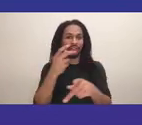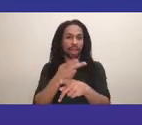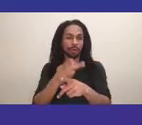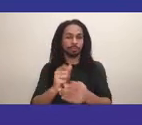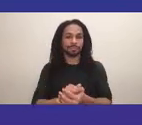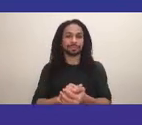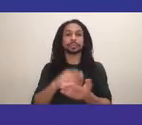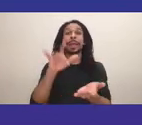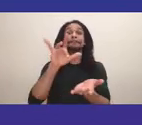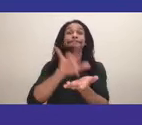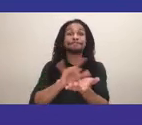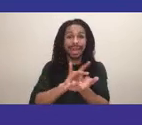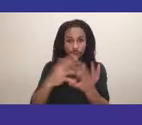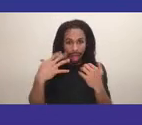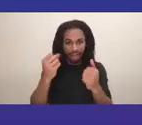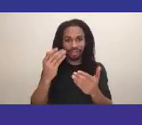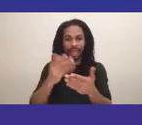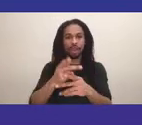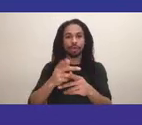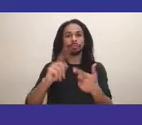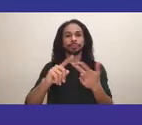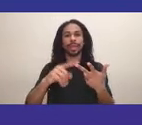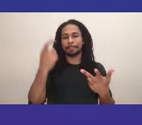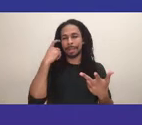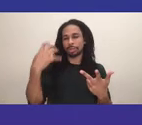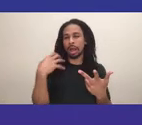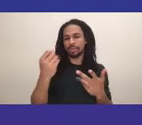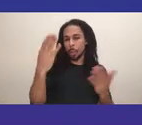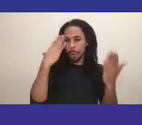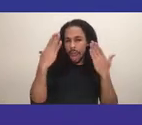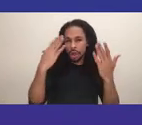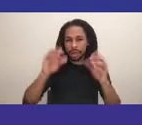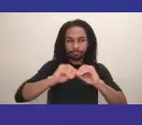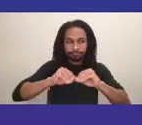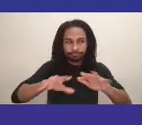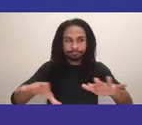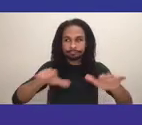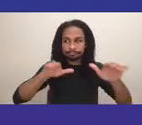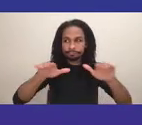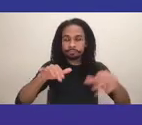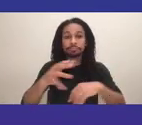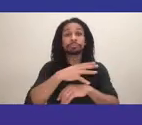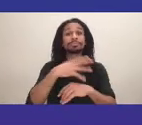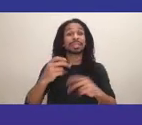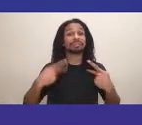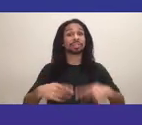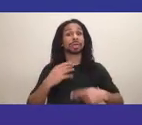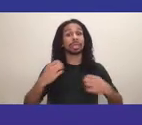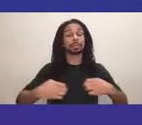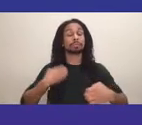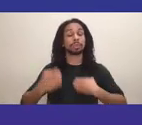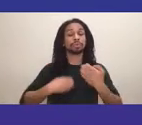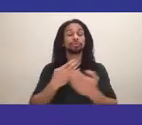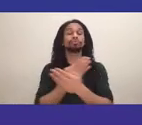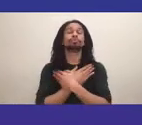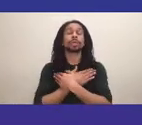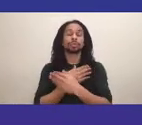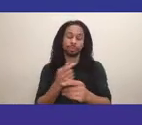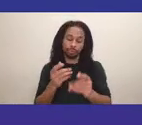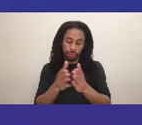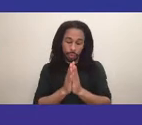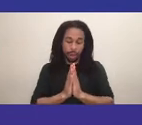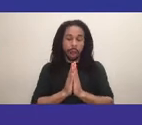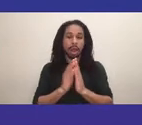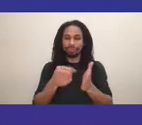medical health care, and mental health awareness, and the physical and emotional rest required to support